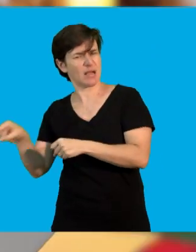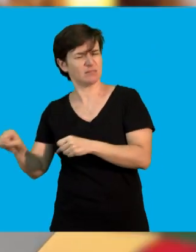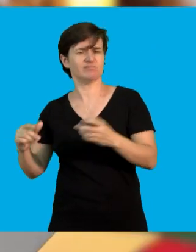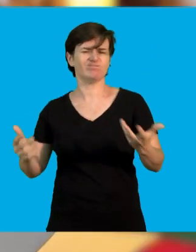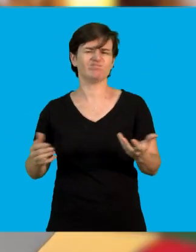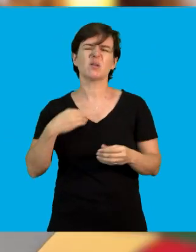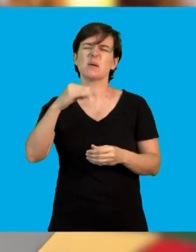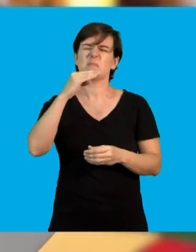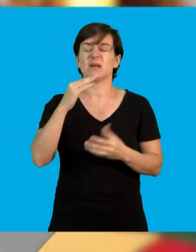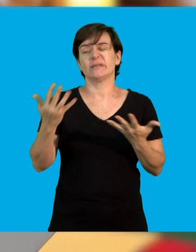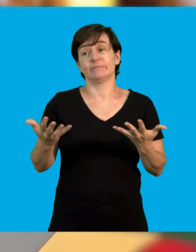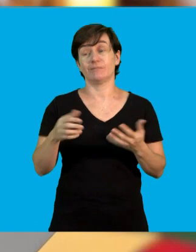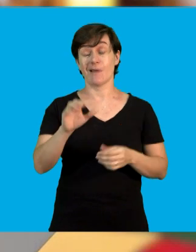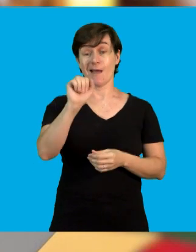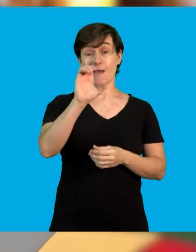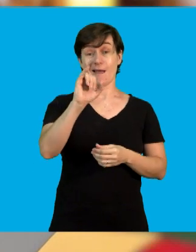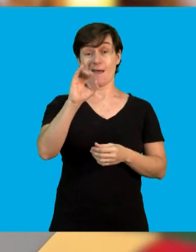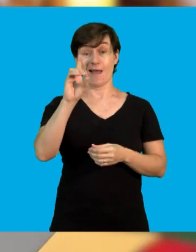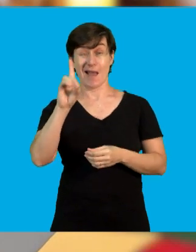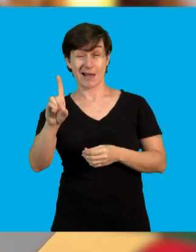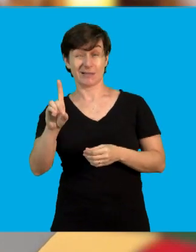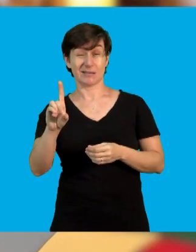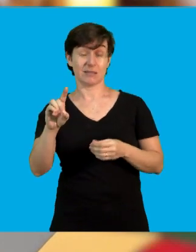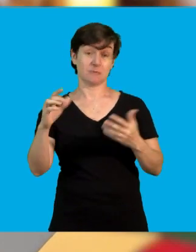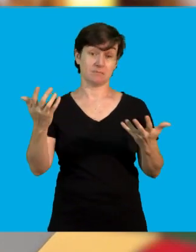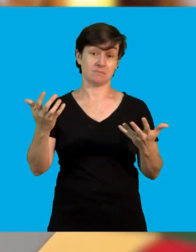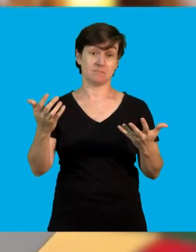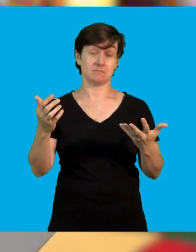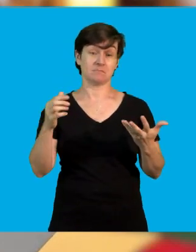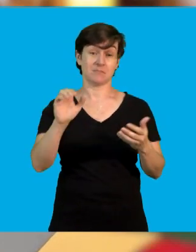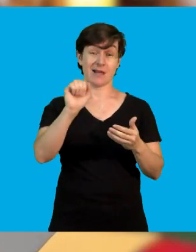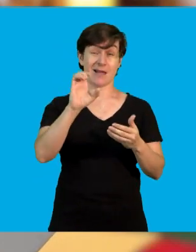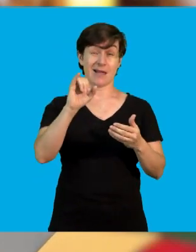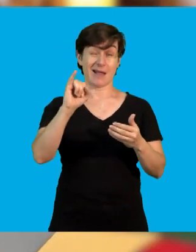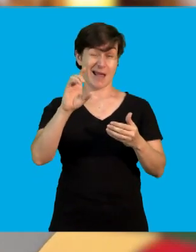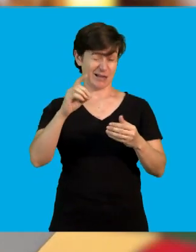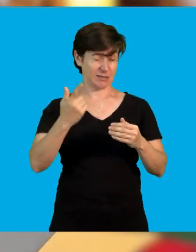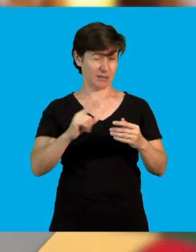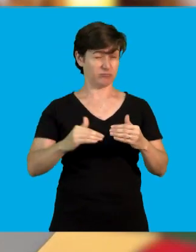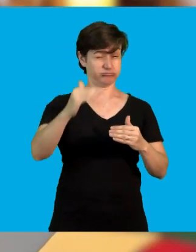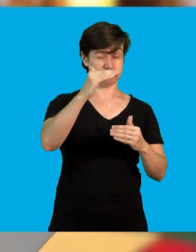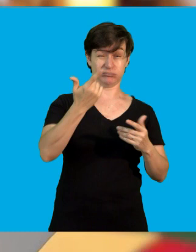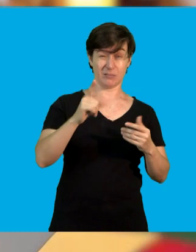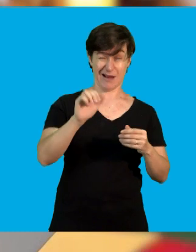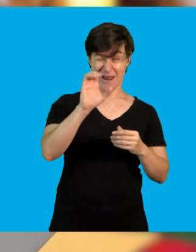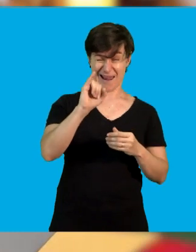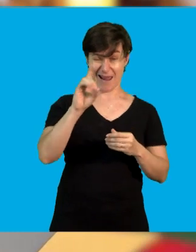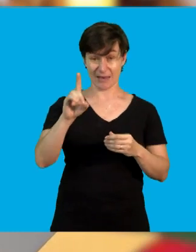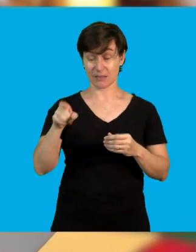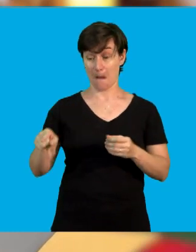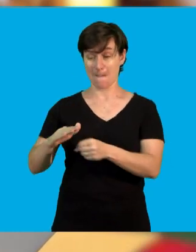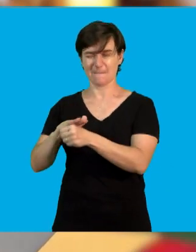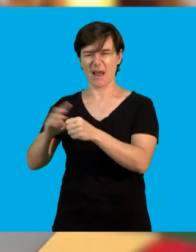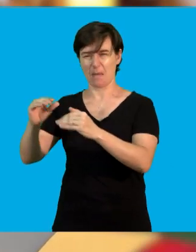mean, should we have an acid that is of high pH with a base that is of low pH, then the product will be dependent on